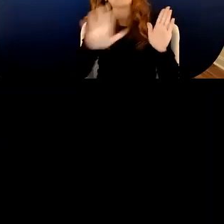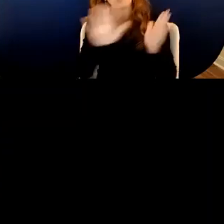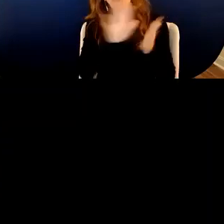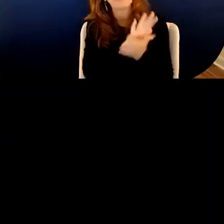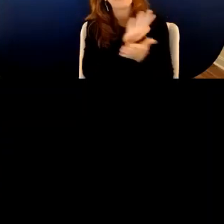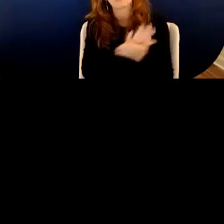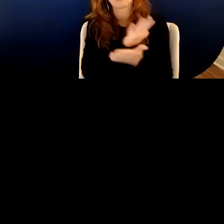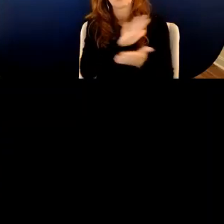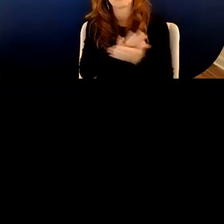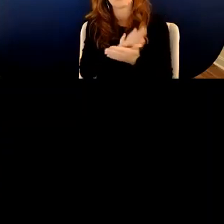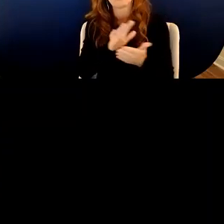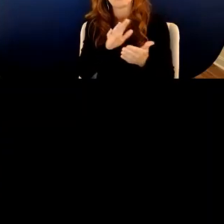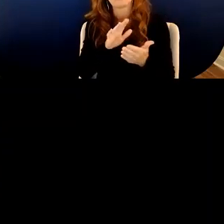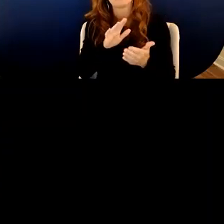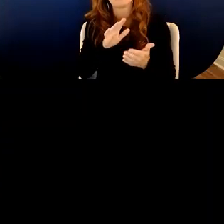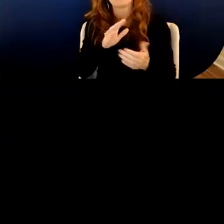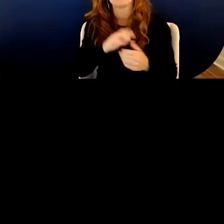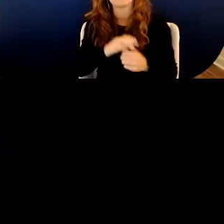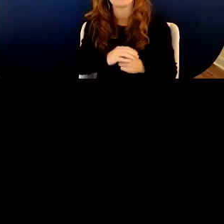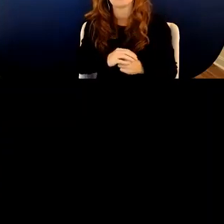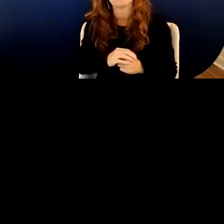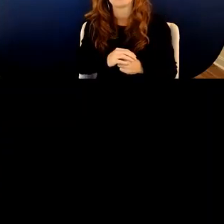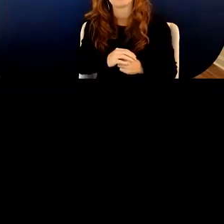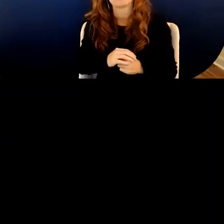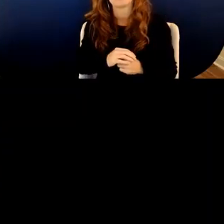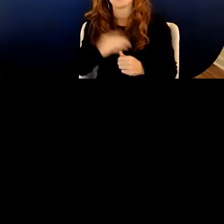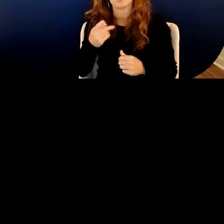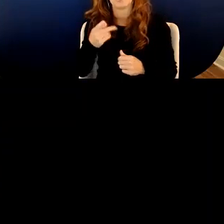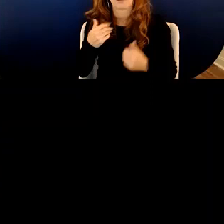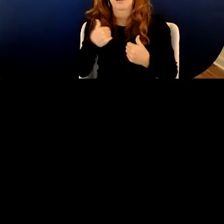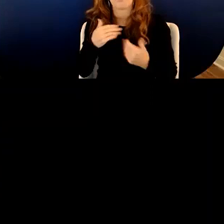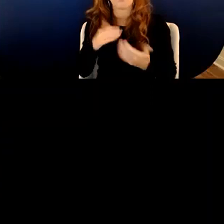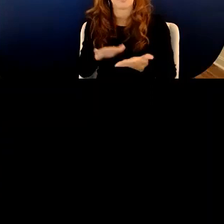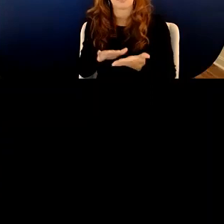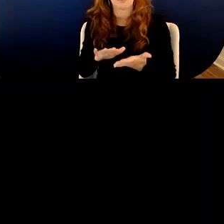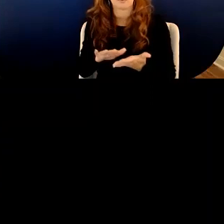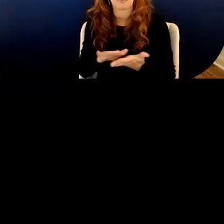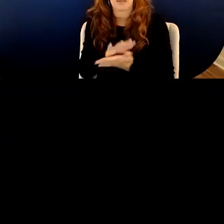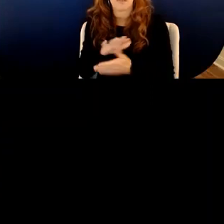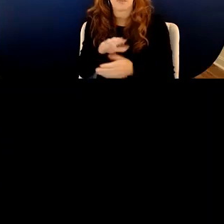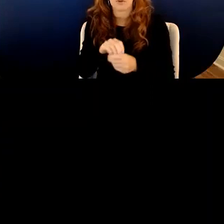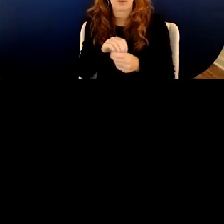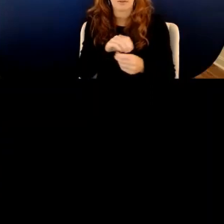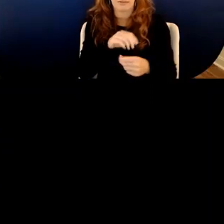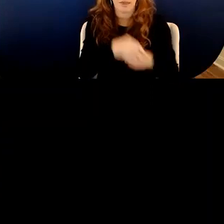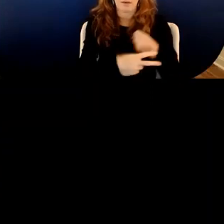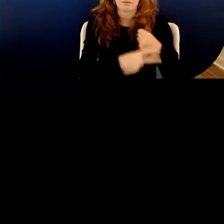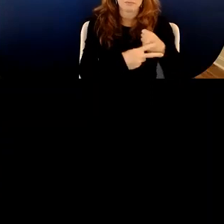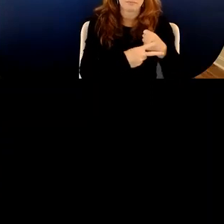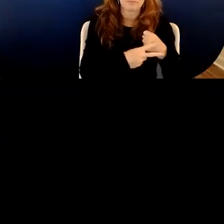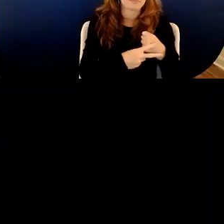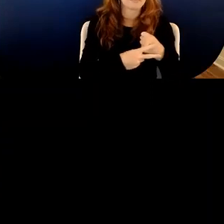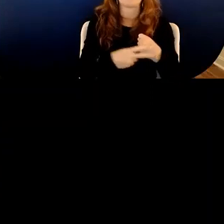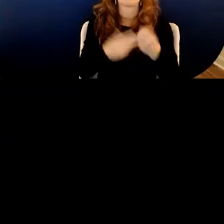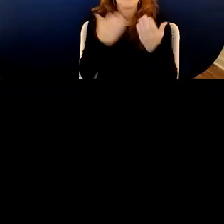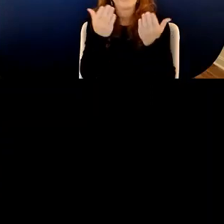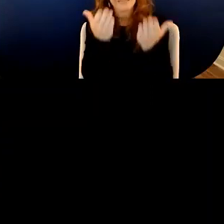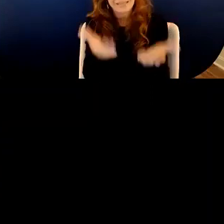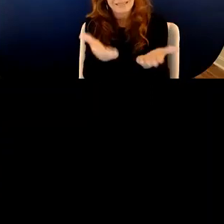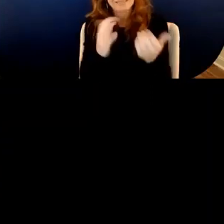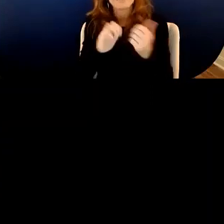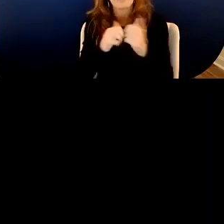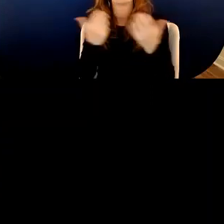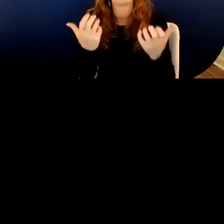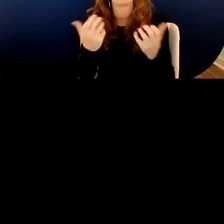were aiming to present your paper, you would be putting your paper in the paper repository. This is how you want to present